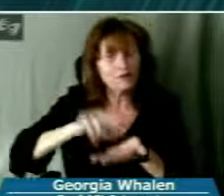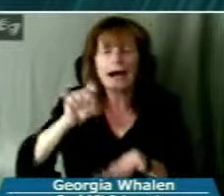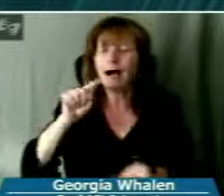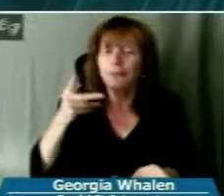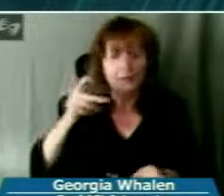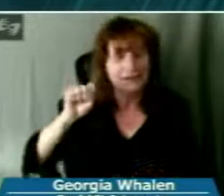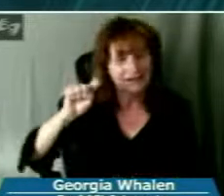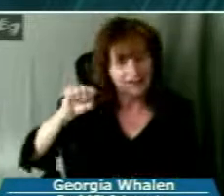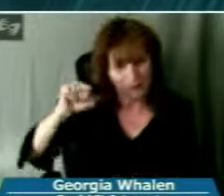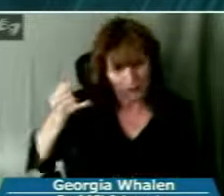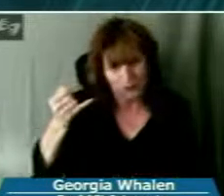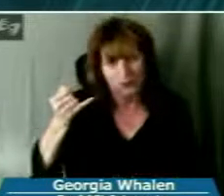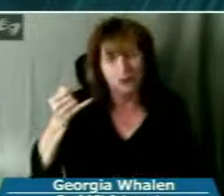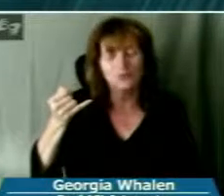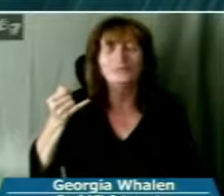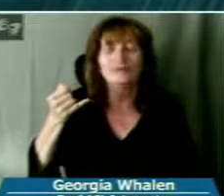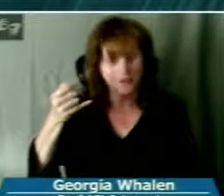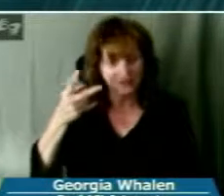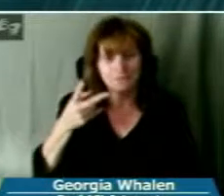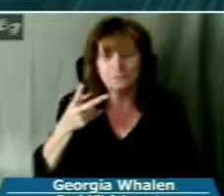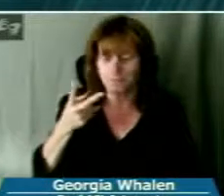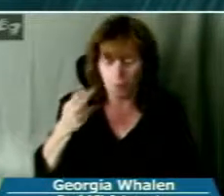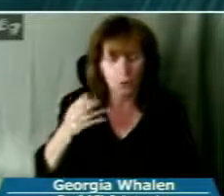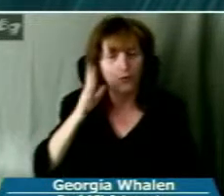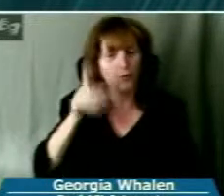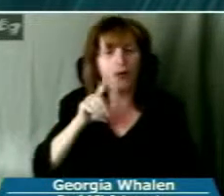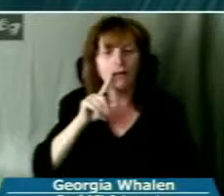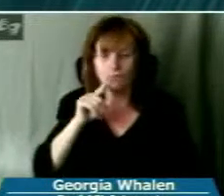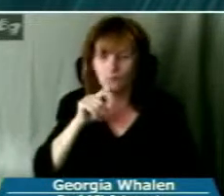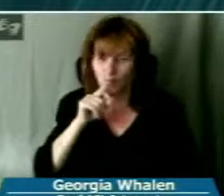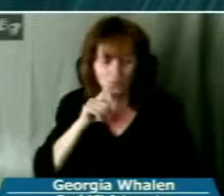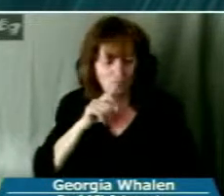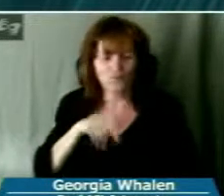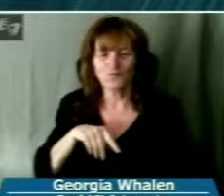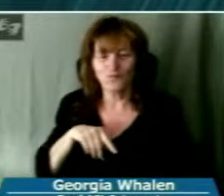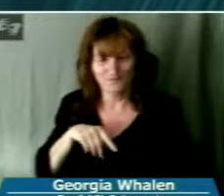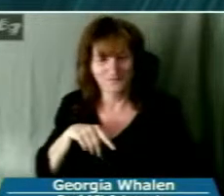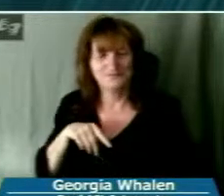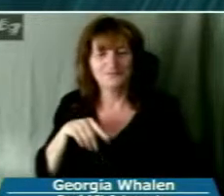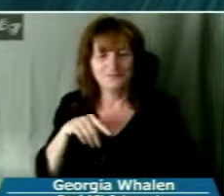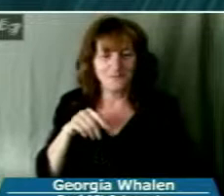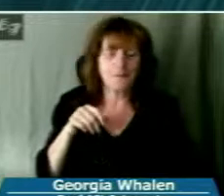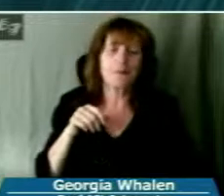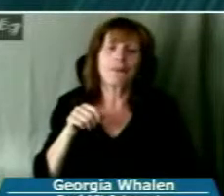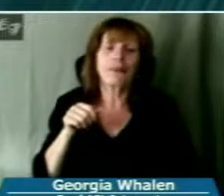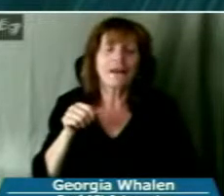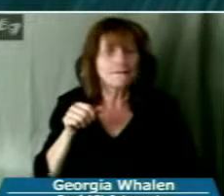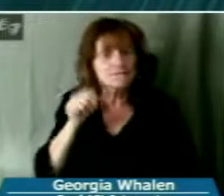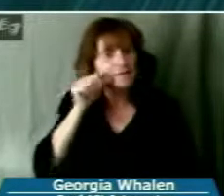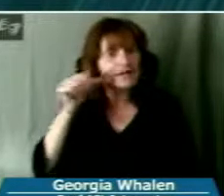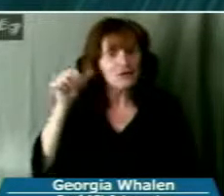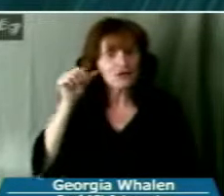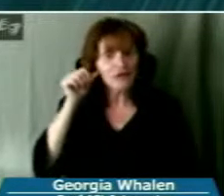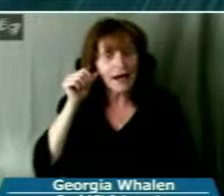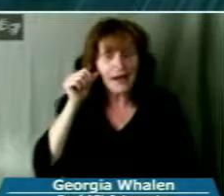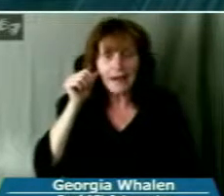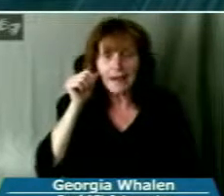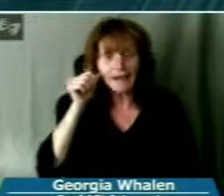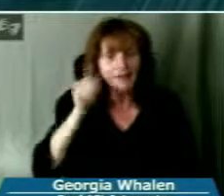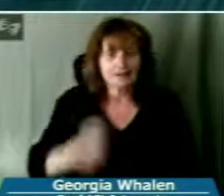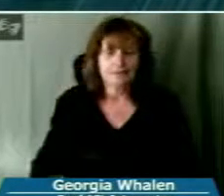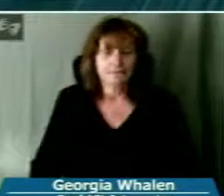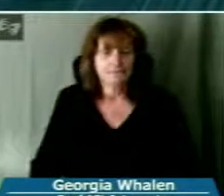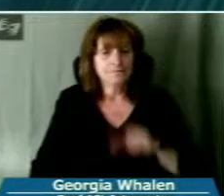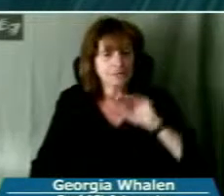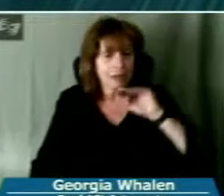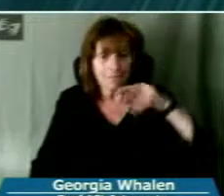be speaking a little later on. Yesterday, we hosted a virtual meeting of MPs